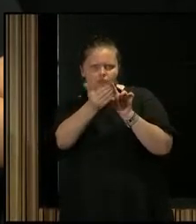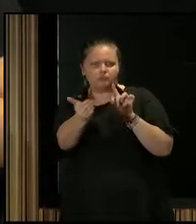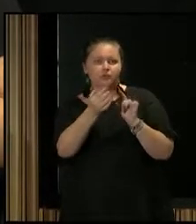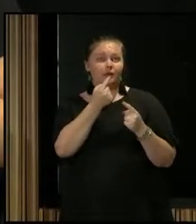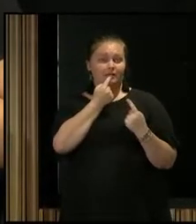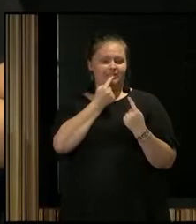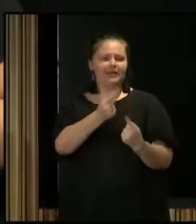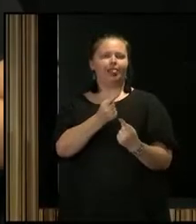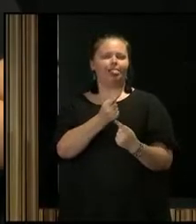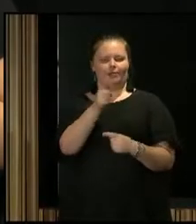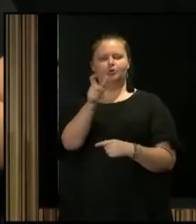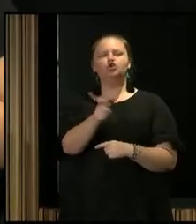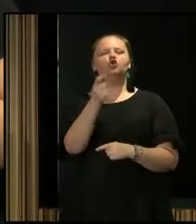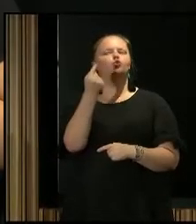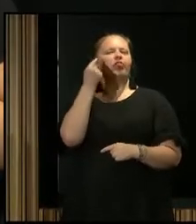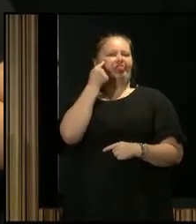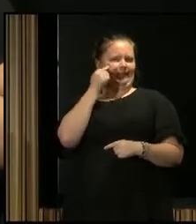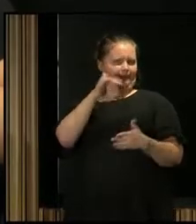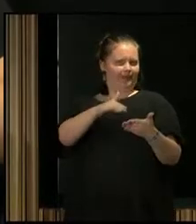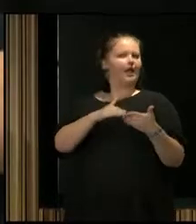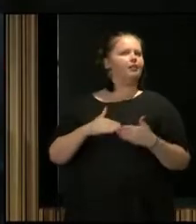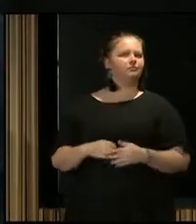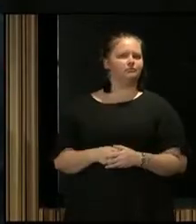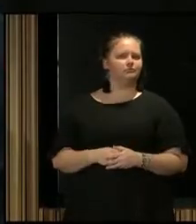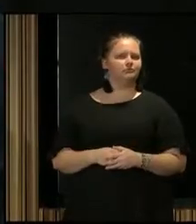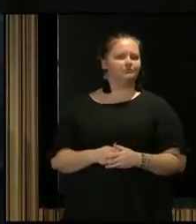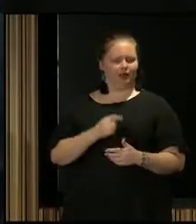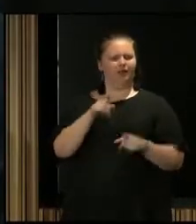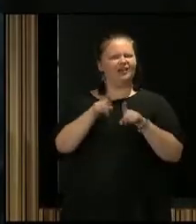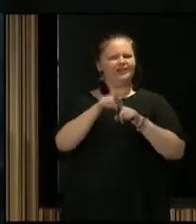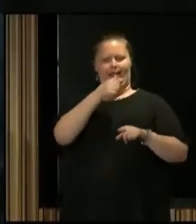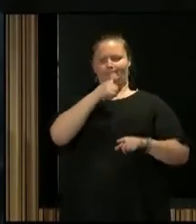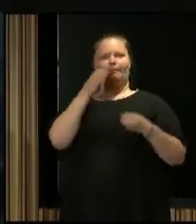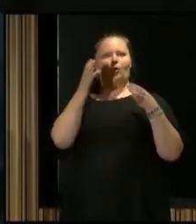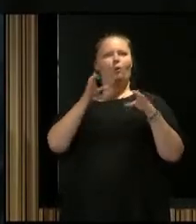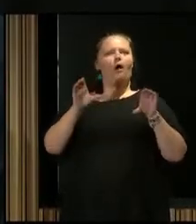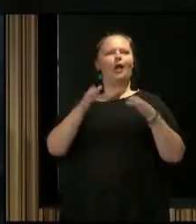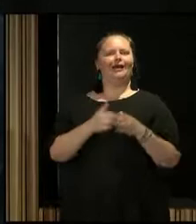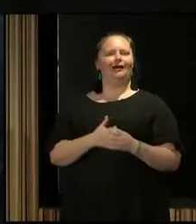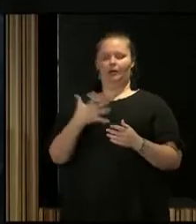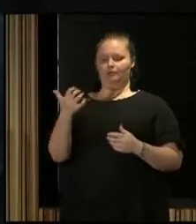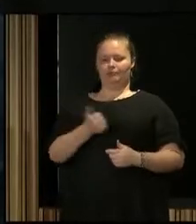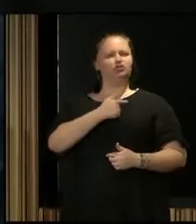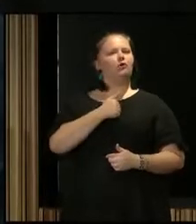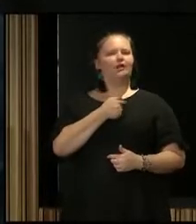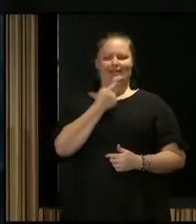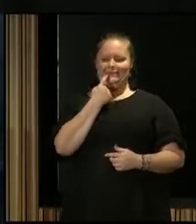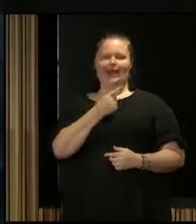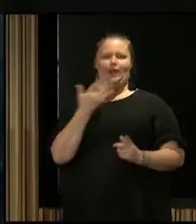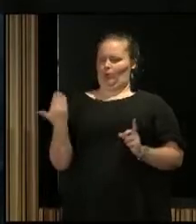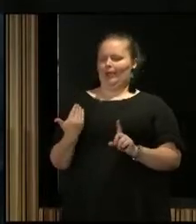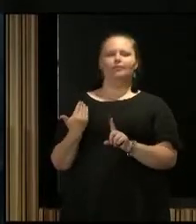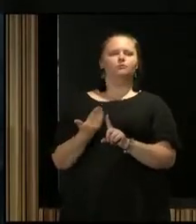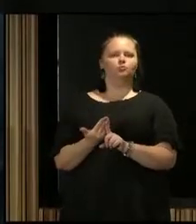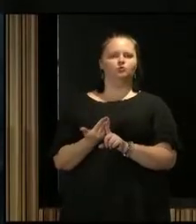person who you think might help you and be really honest. Like, it's this pub choir thing. Unless you say honestly where you're at, no one will know how to